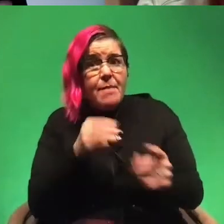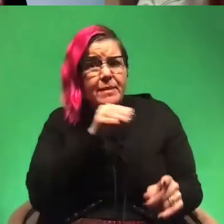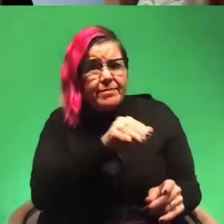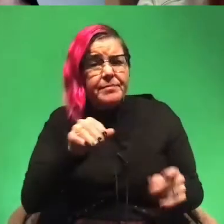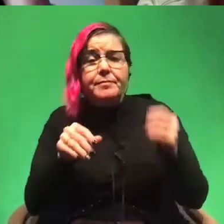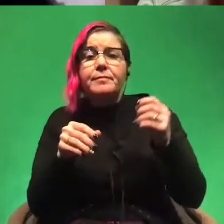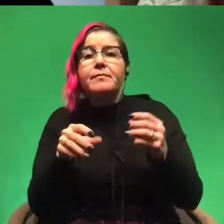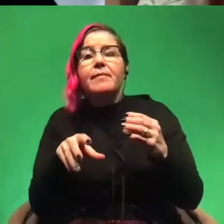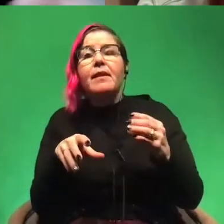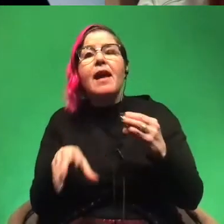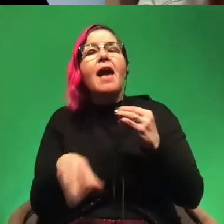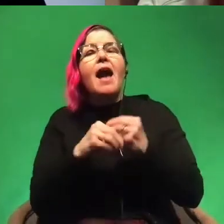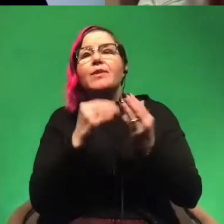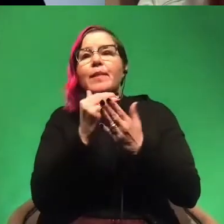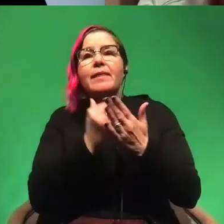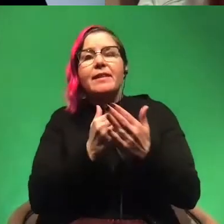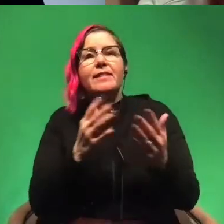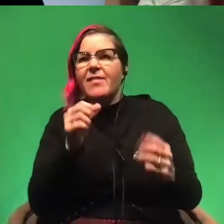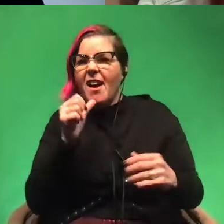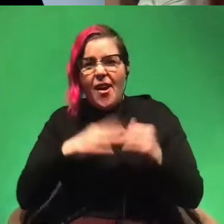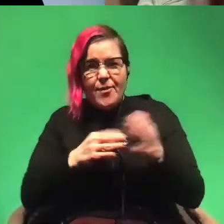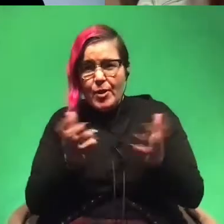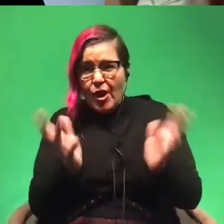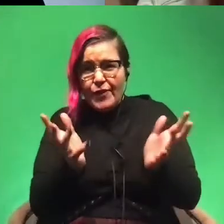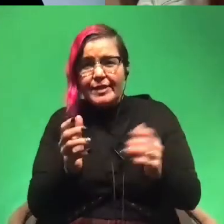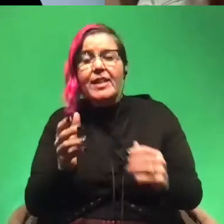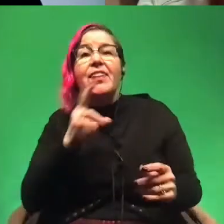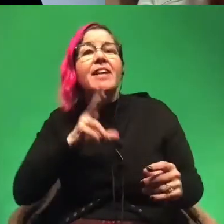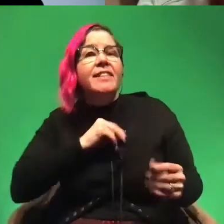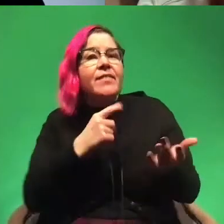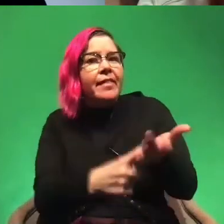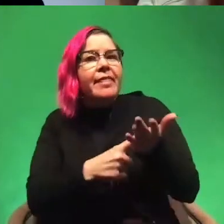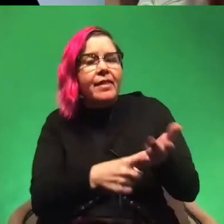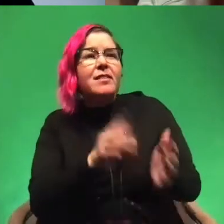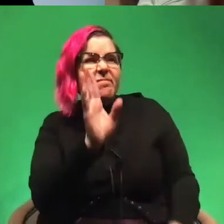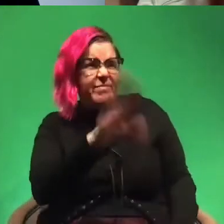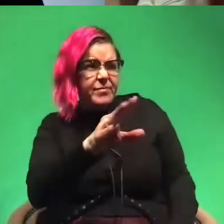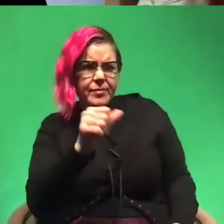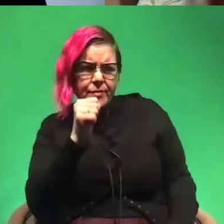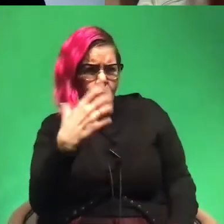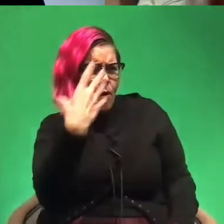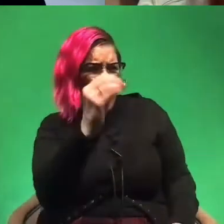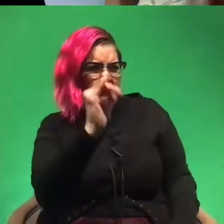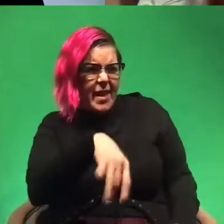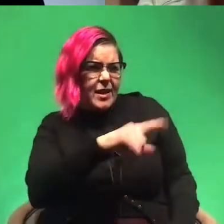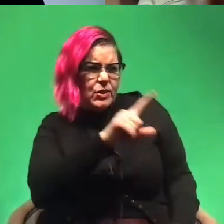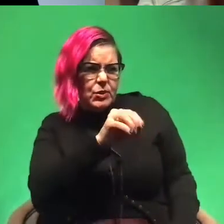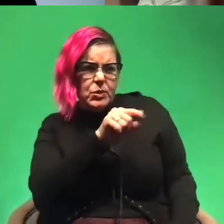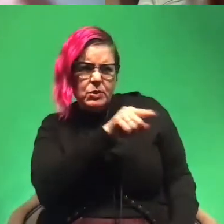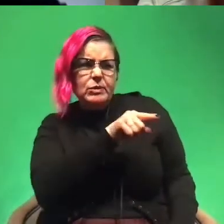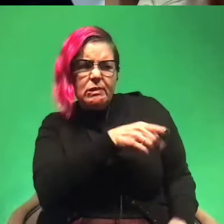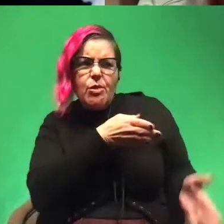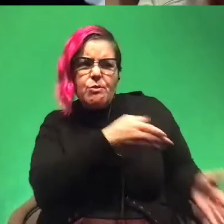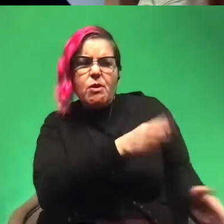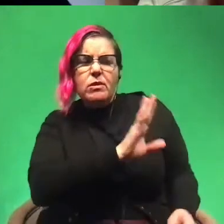know, add to the list of uncomfortable conversations that you're going to have at Thanksgiving, which is, hey man, don't go to that roadside zoo. Don't